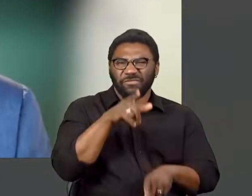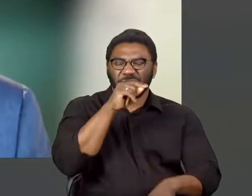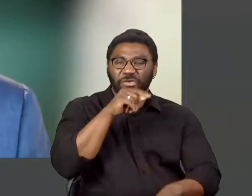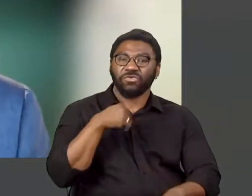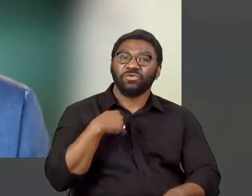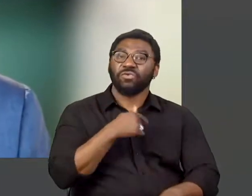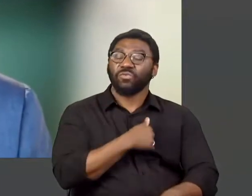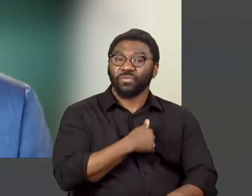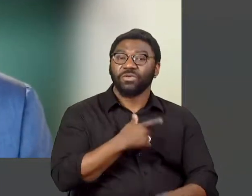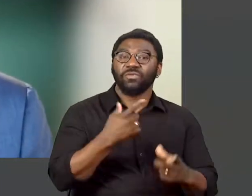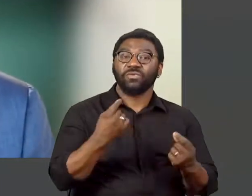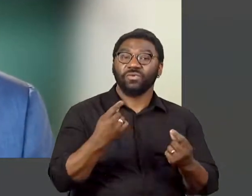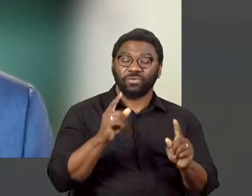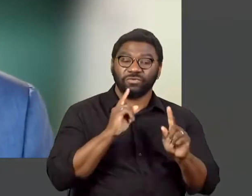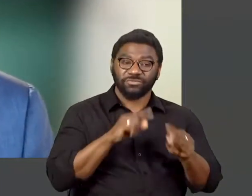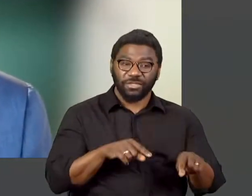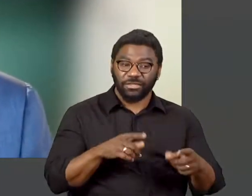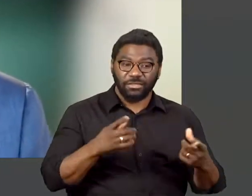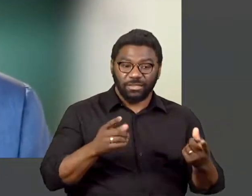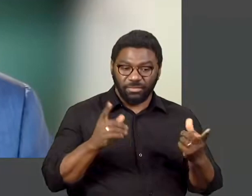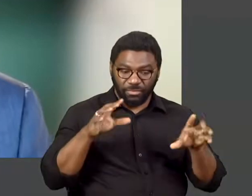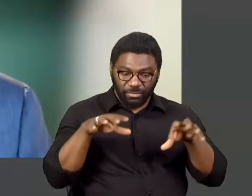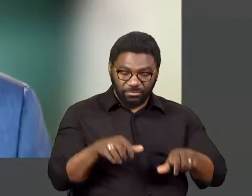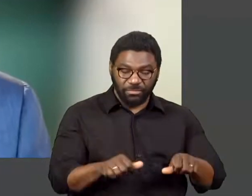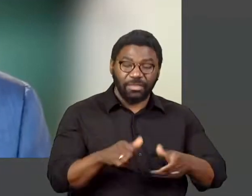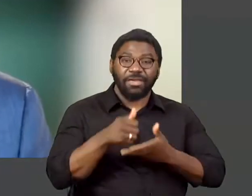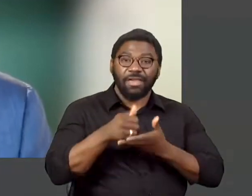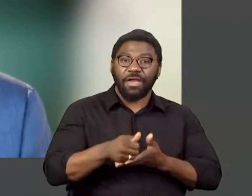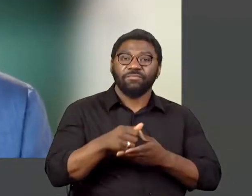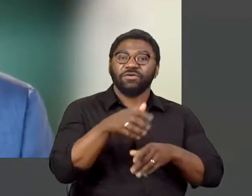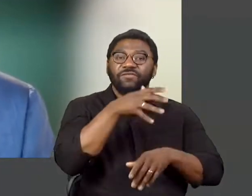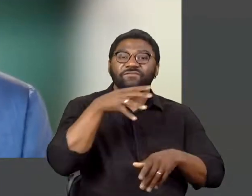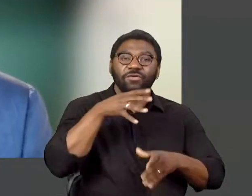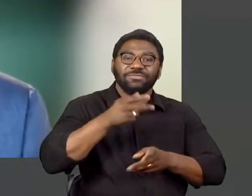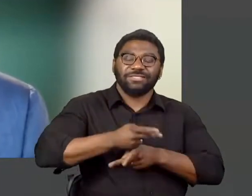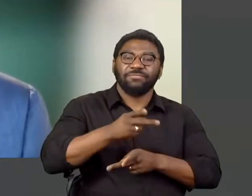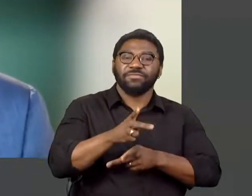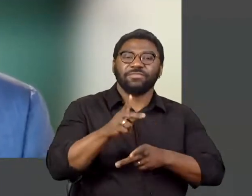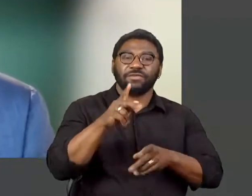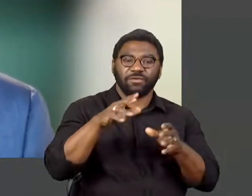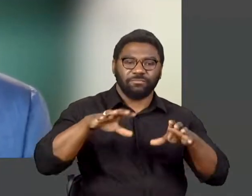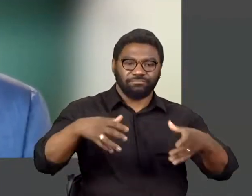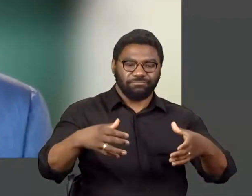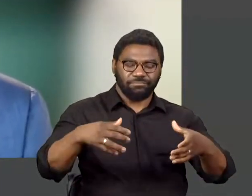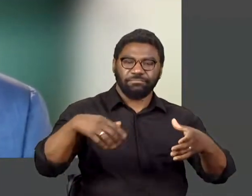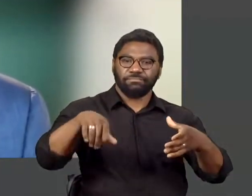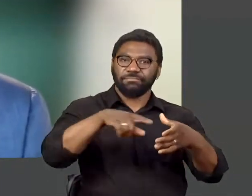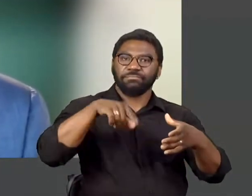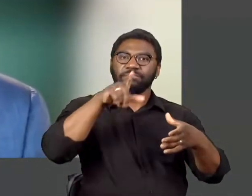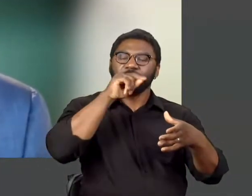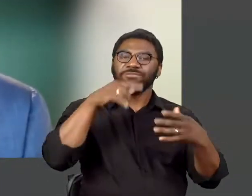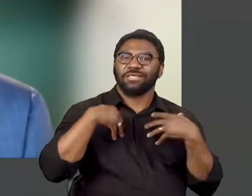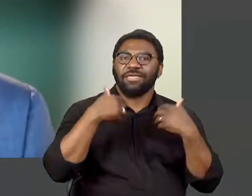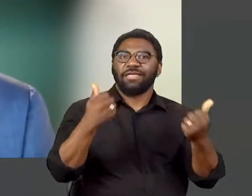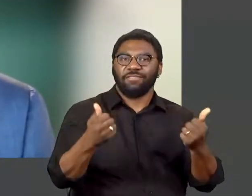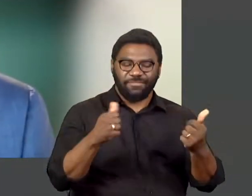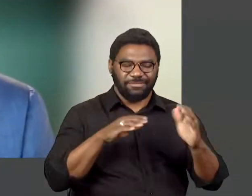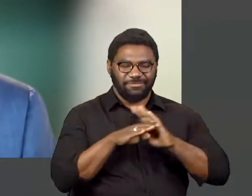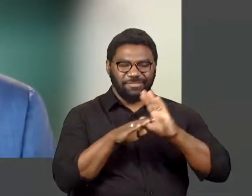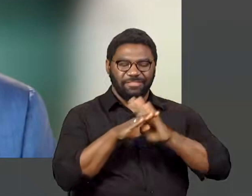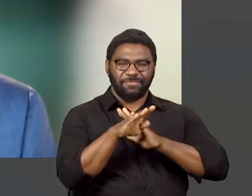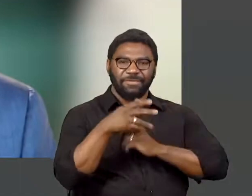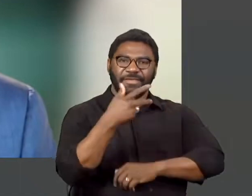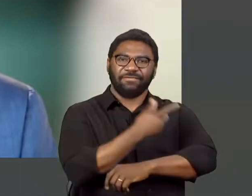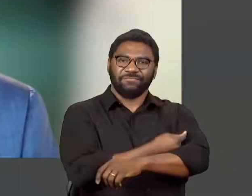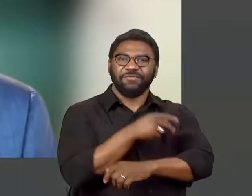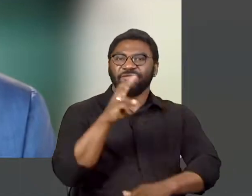last 3 years, helping farmers keep their flocks healthy and exploring the possibility of developing a poultry vaccine should we